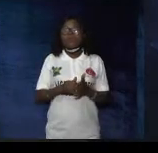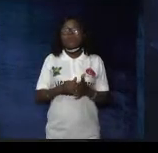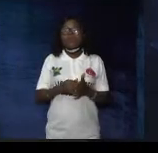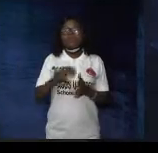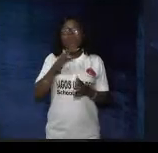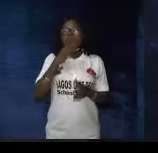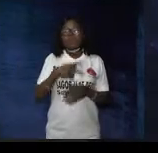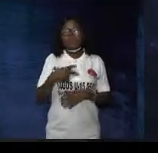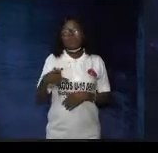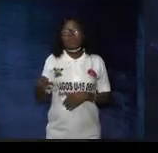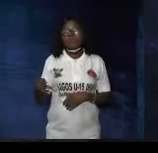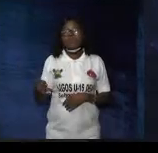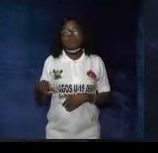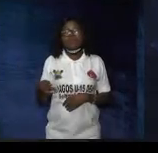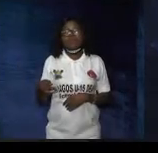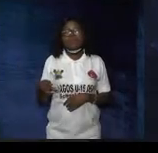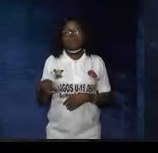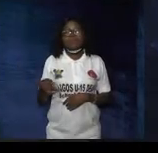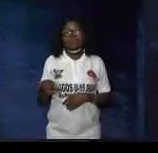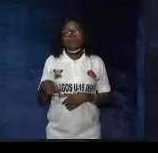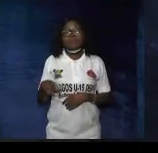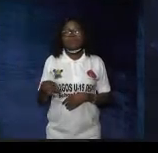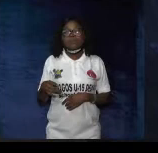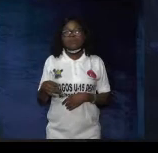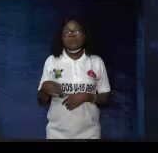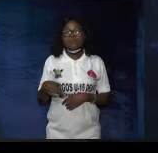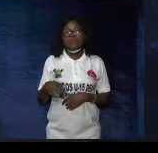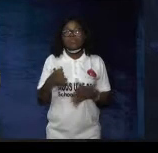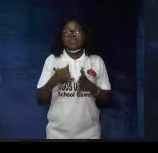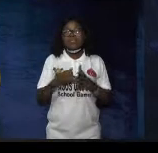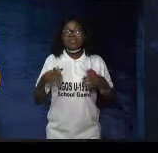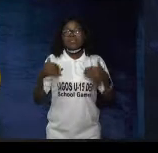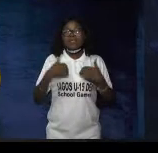What else does it have as property?